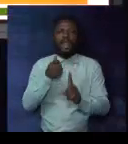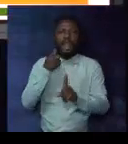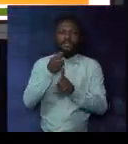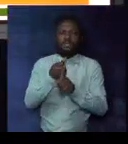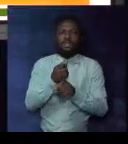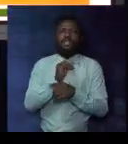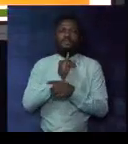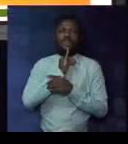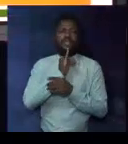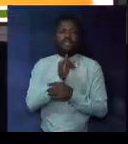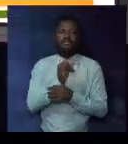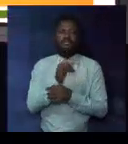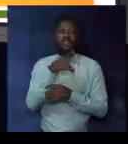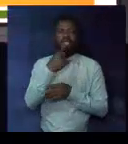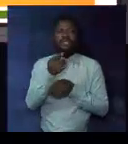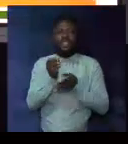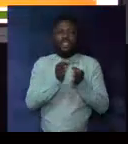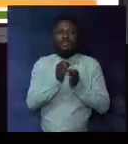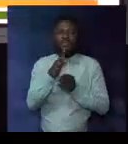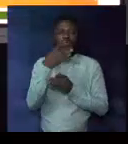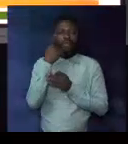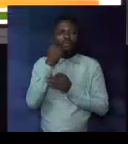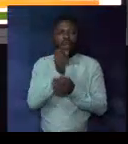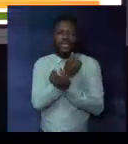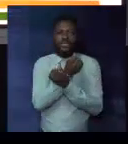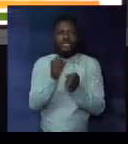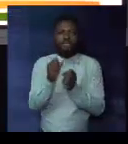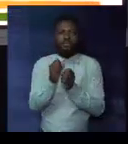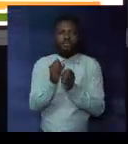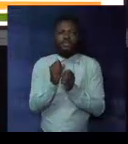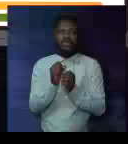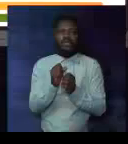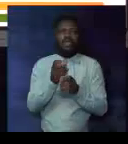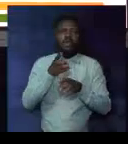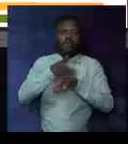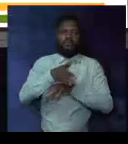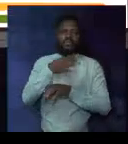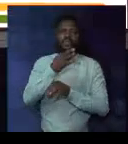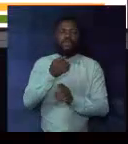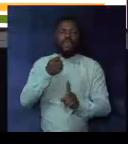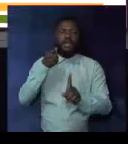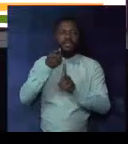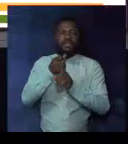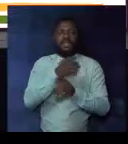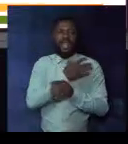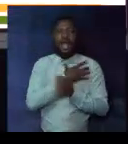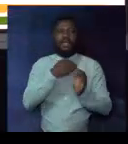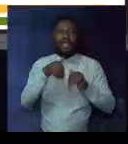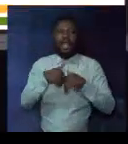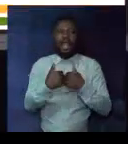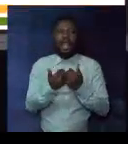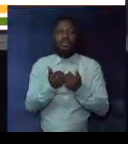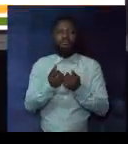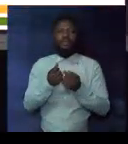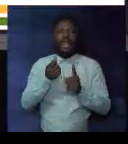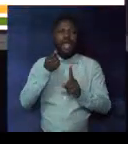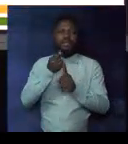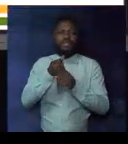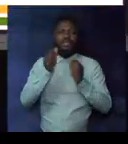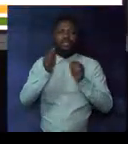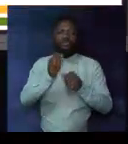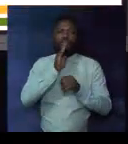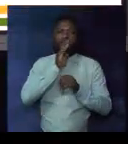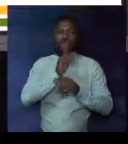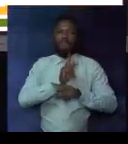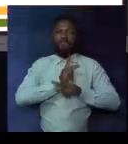what accident is, the definition for safety, causes of accident, and how